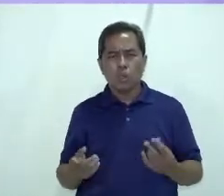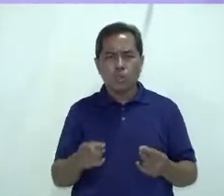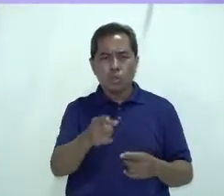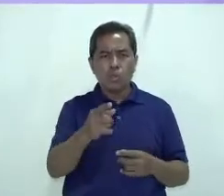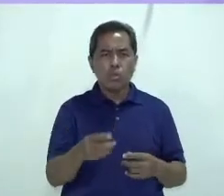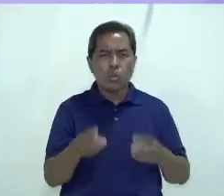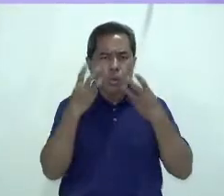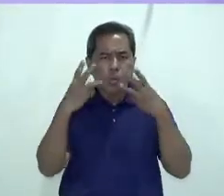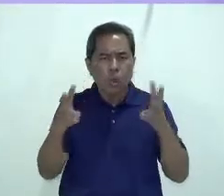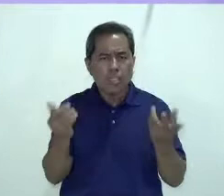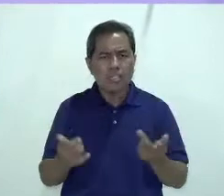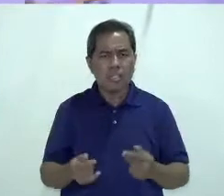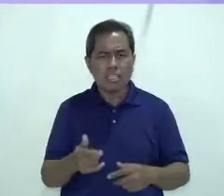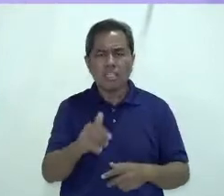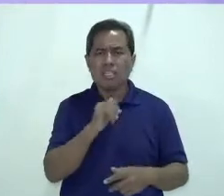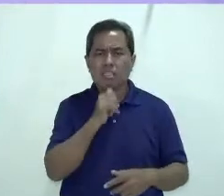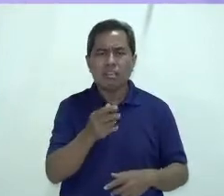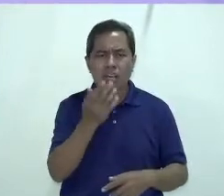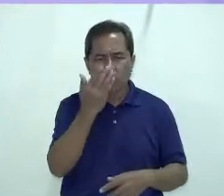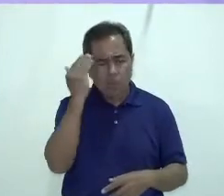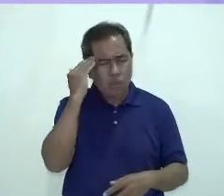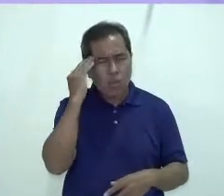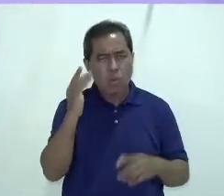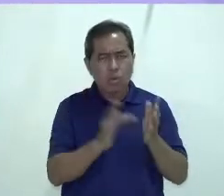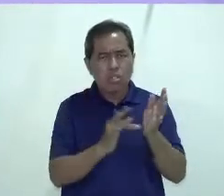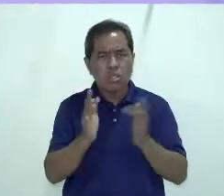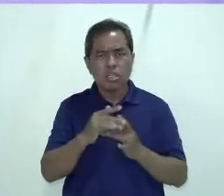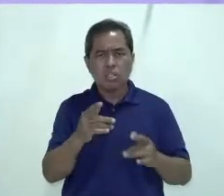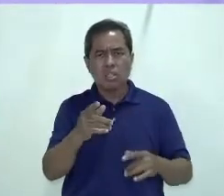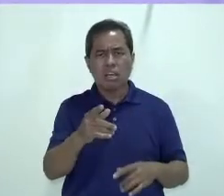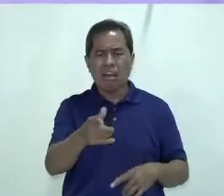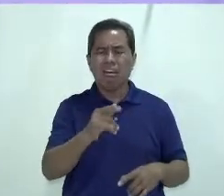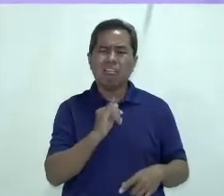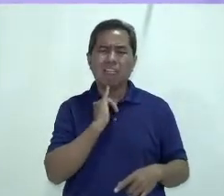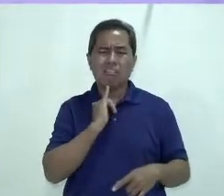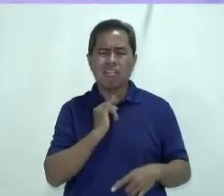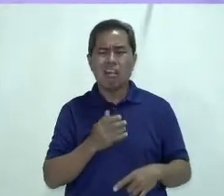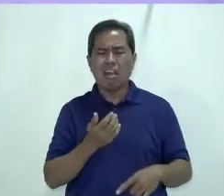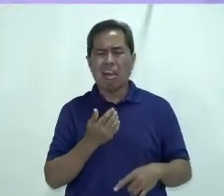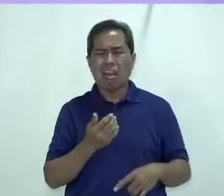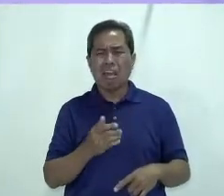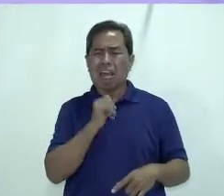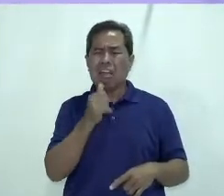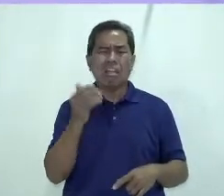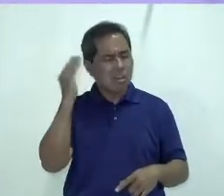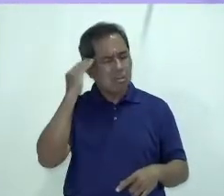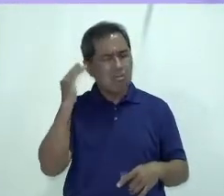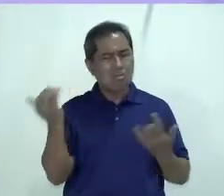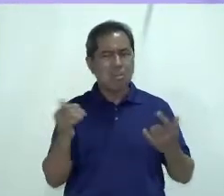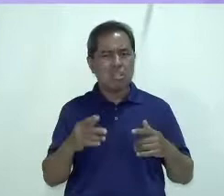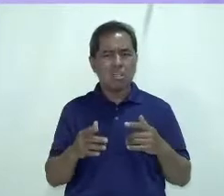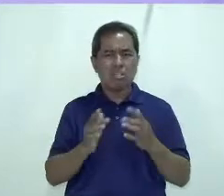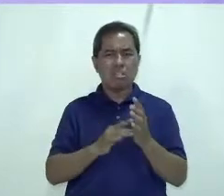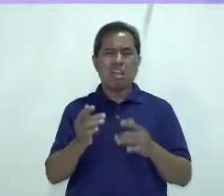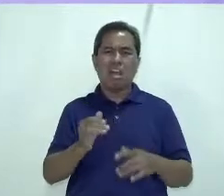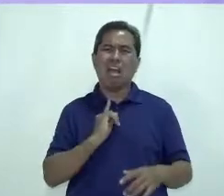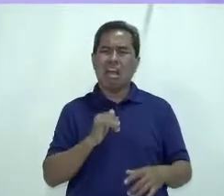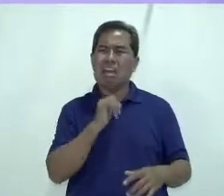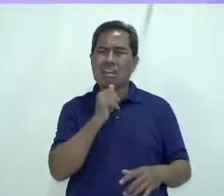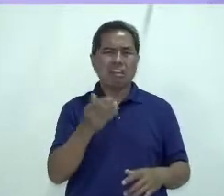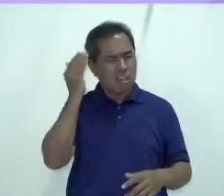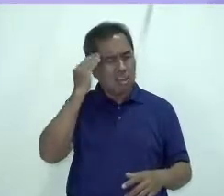You may be here in this room and you don't know Jesus. You're saying, I don't even know this Jesus. I don't even know how to pray. I don't even know